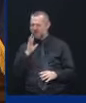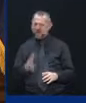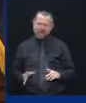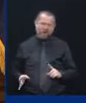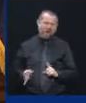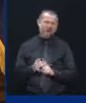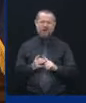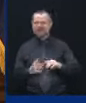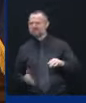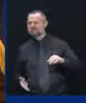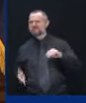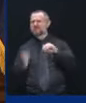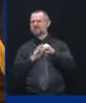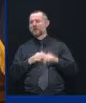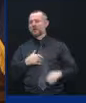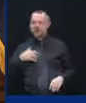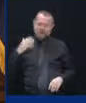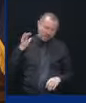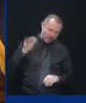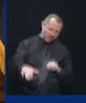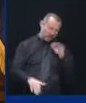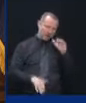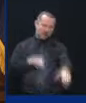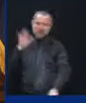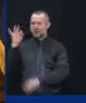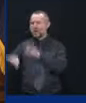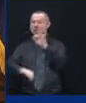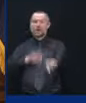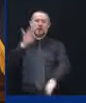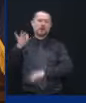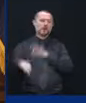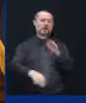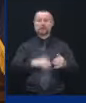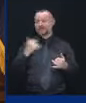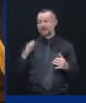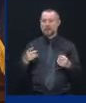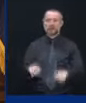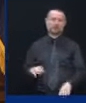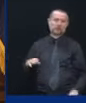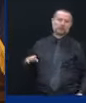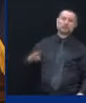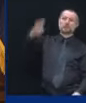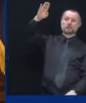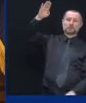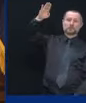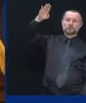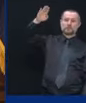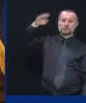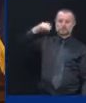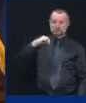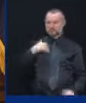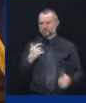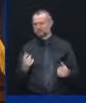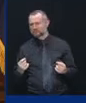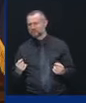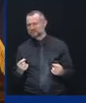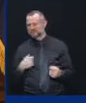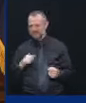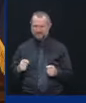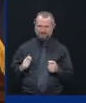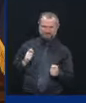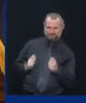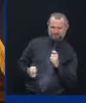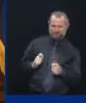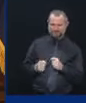virus increase. The number went up. What did we have to do, Dave? We had to adjust to the